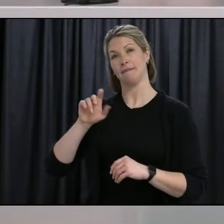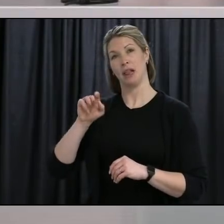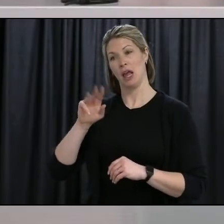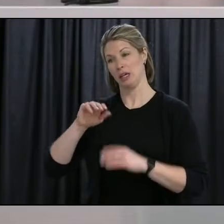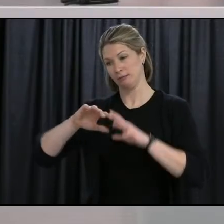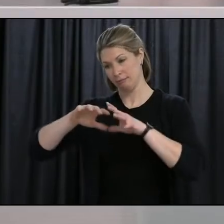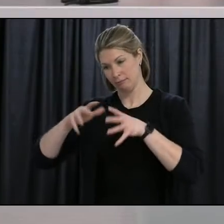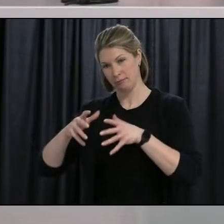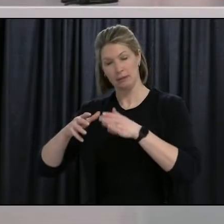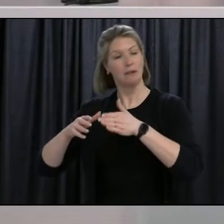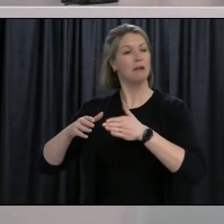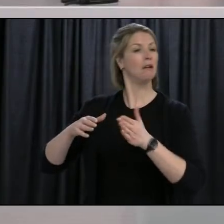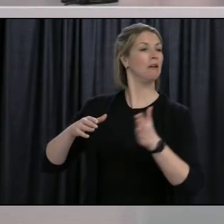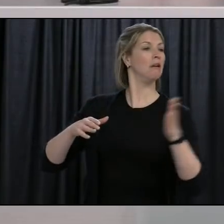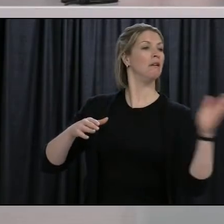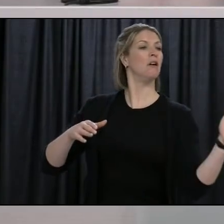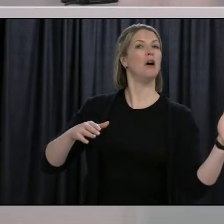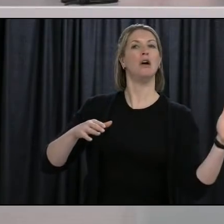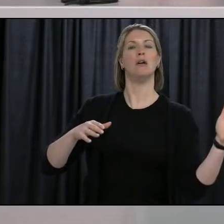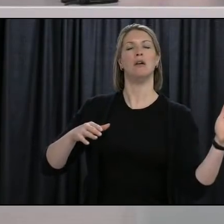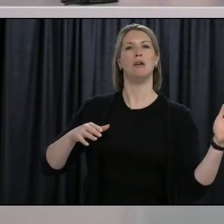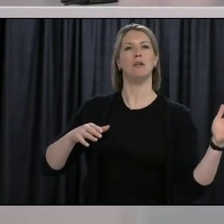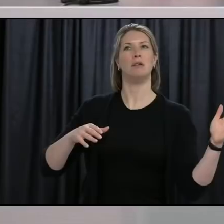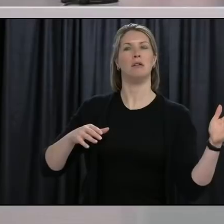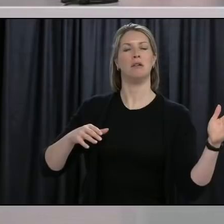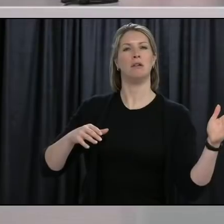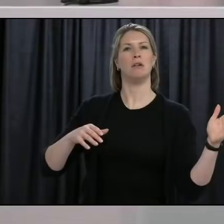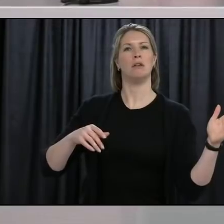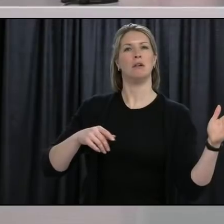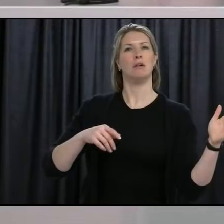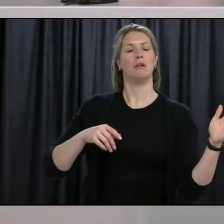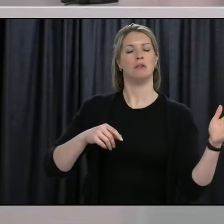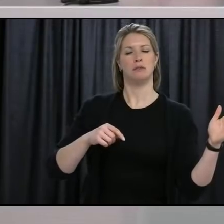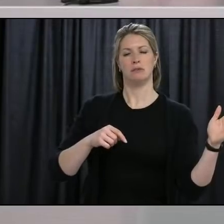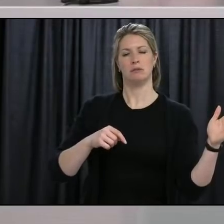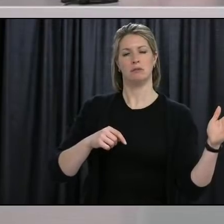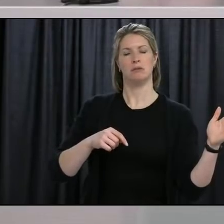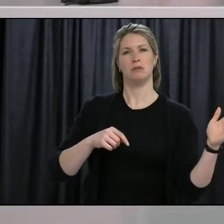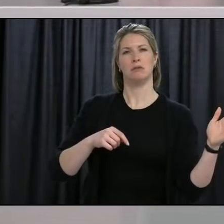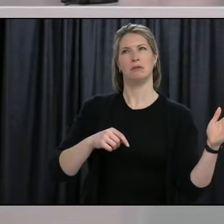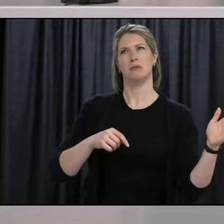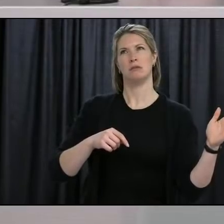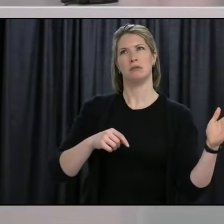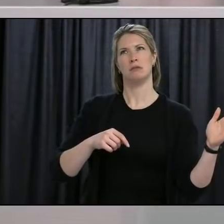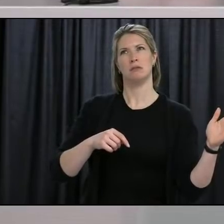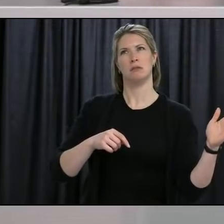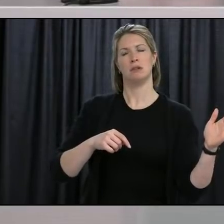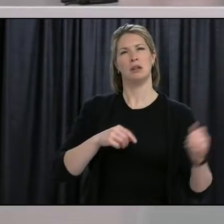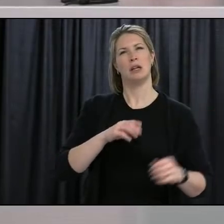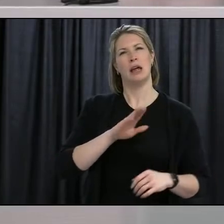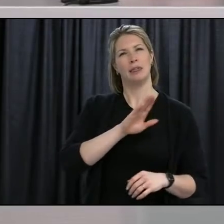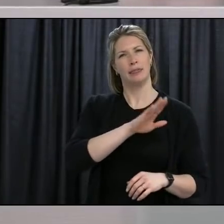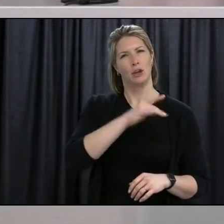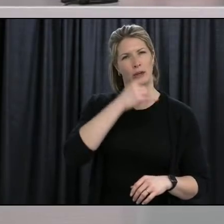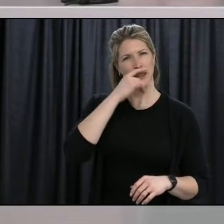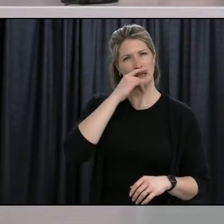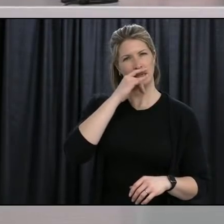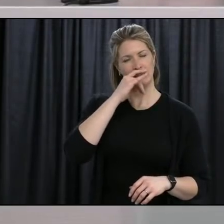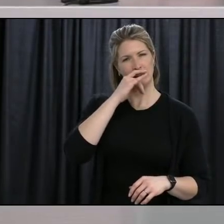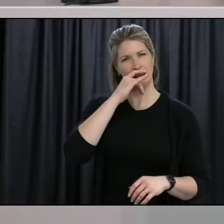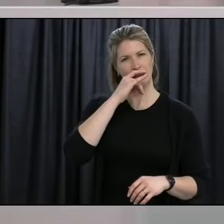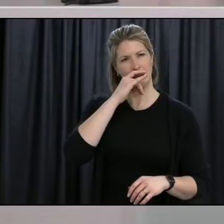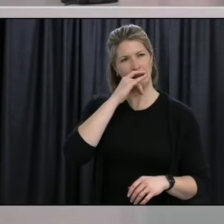the regulations are forcing them to choose between sending their kids to school or not. Can you